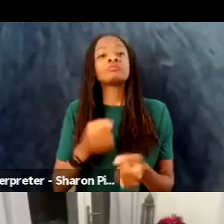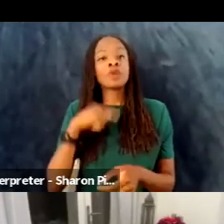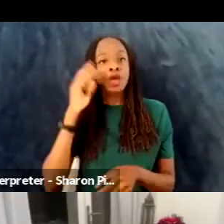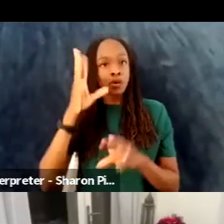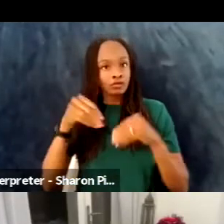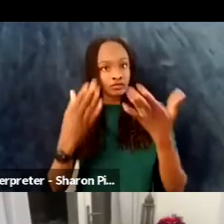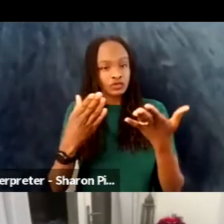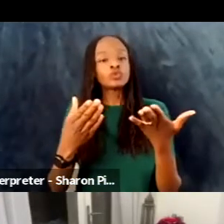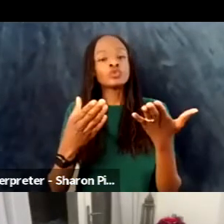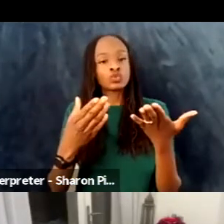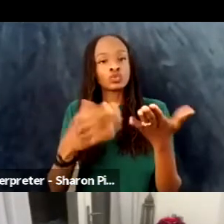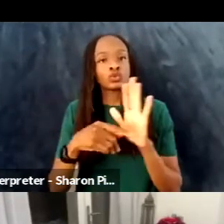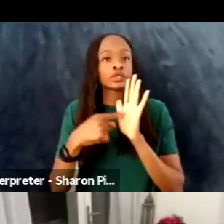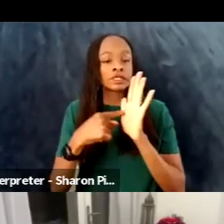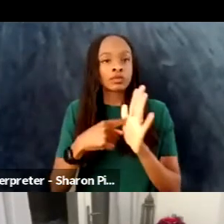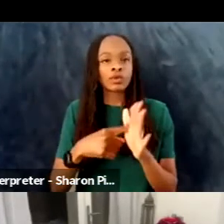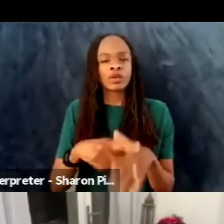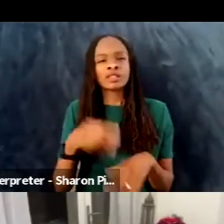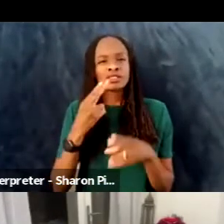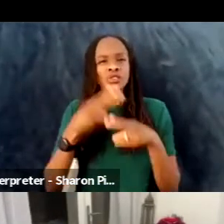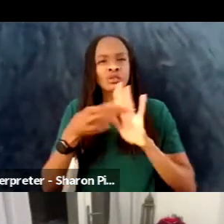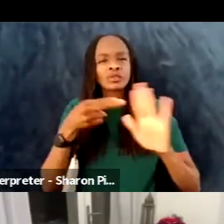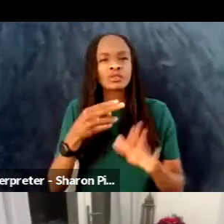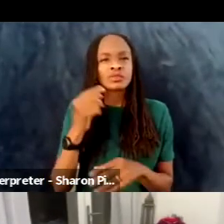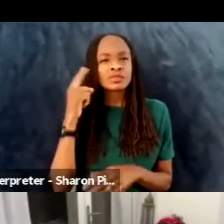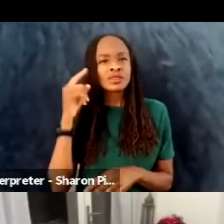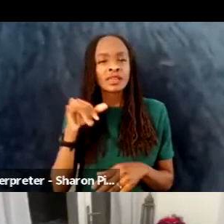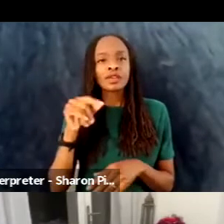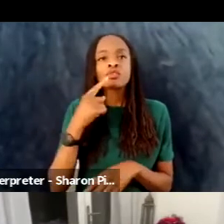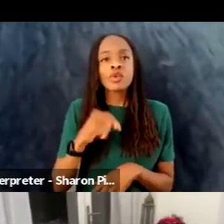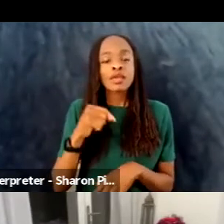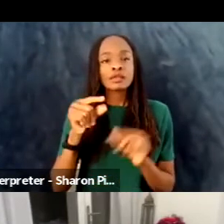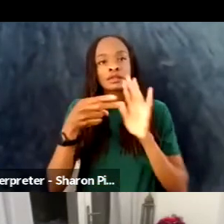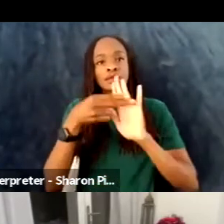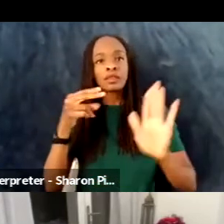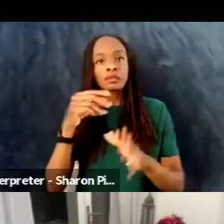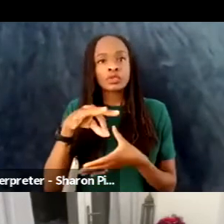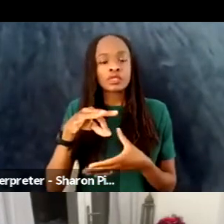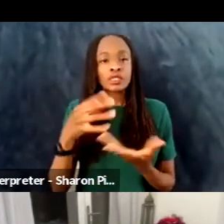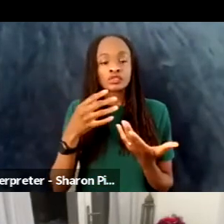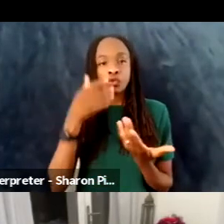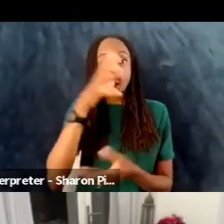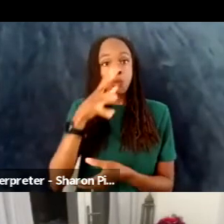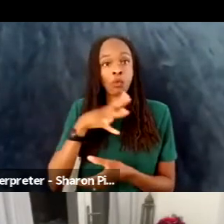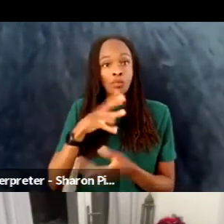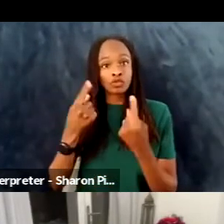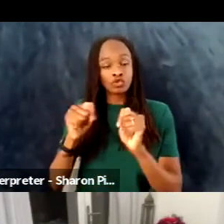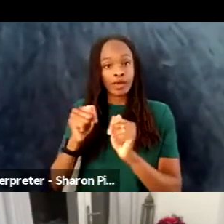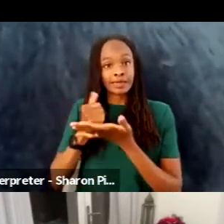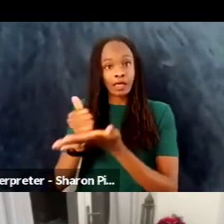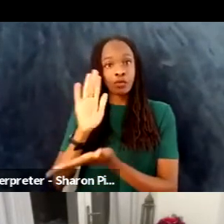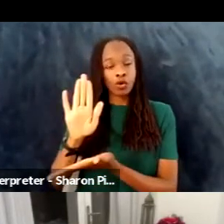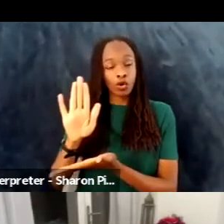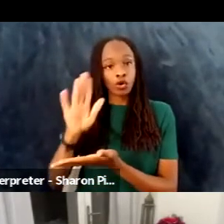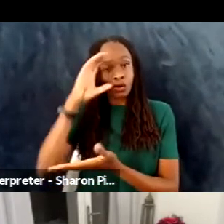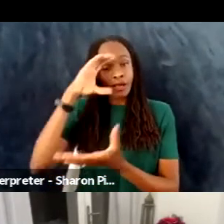tea, where a woman is pushing her husband to break a religious taboo, where